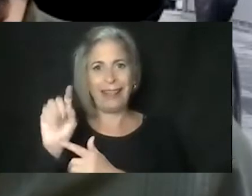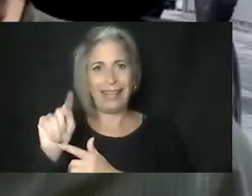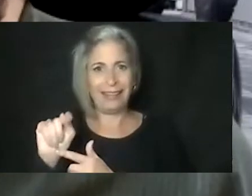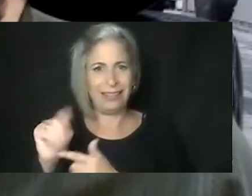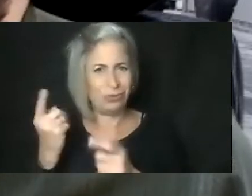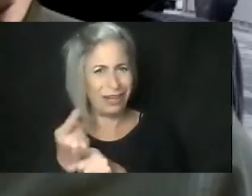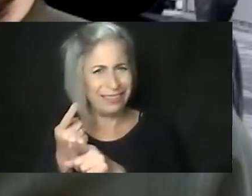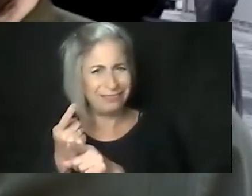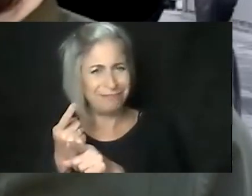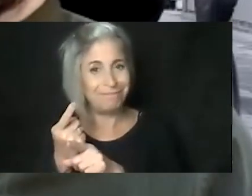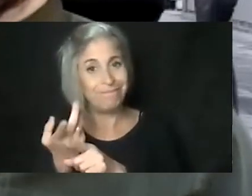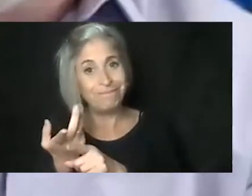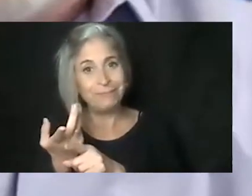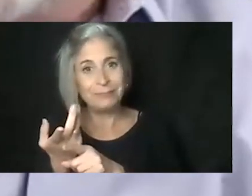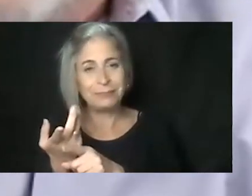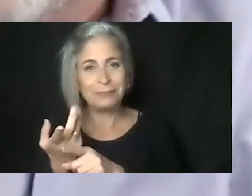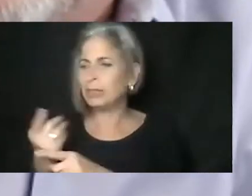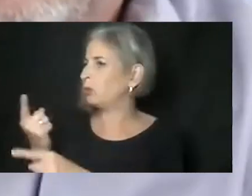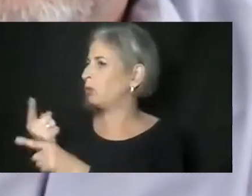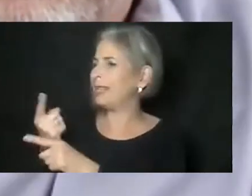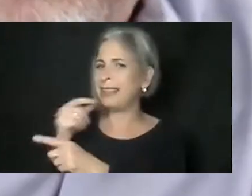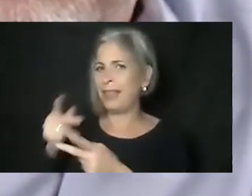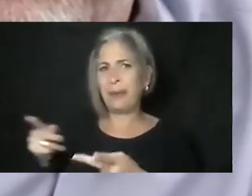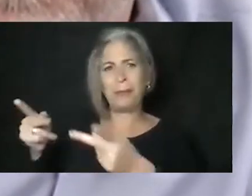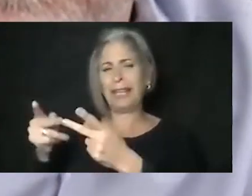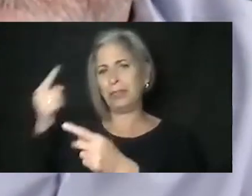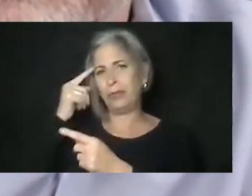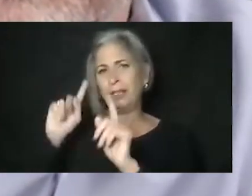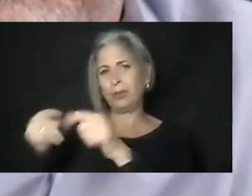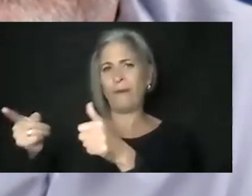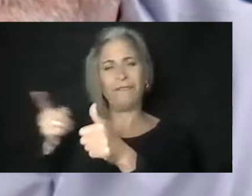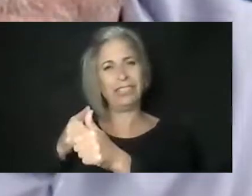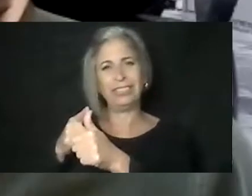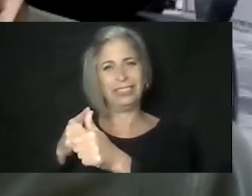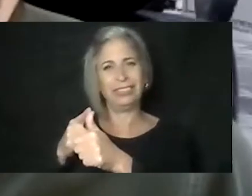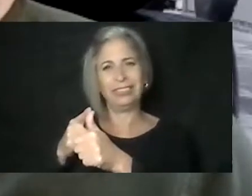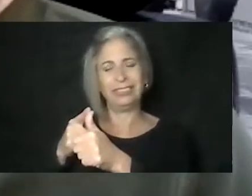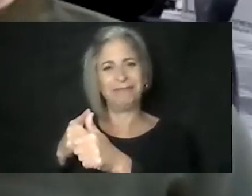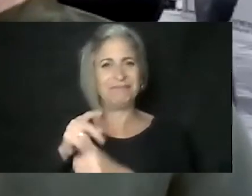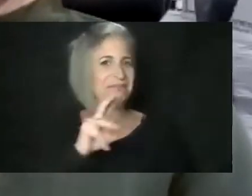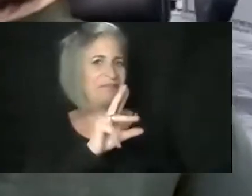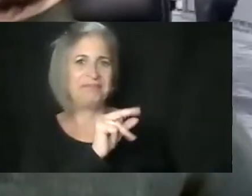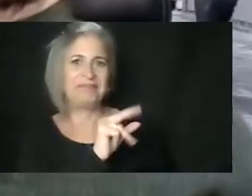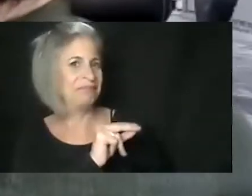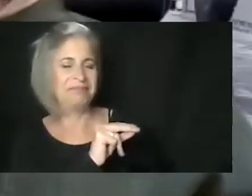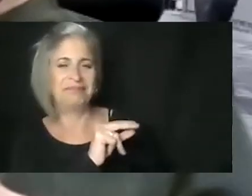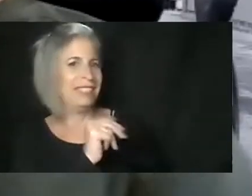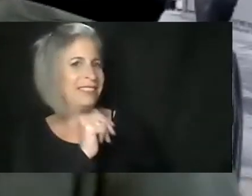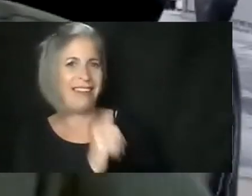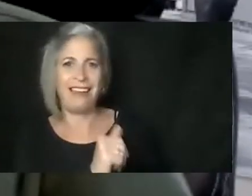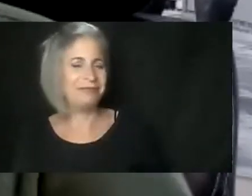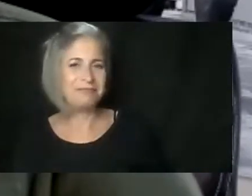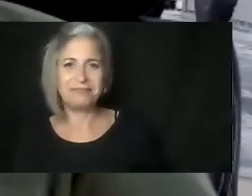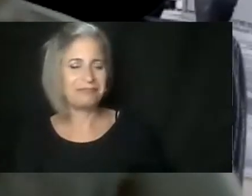right? Right. It's not the place you would think of going to first. No, it's certainly not. It's